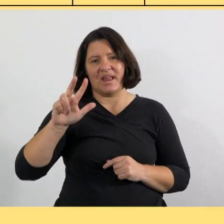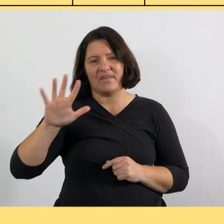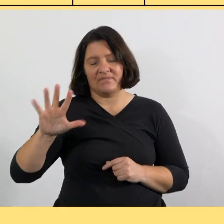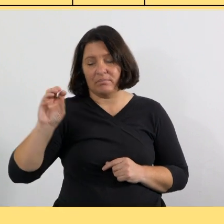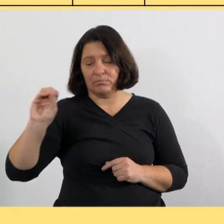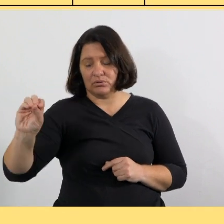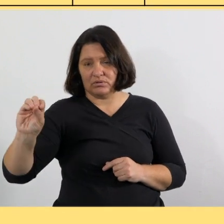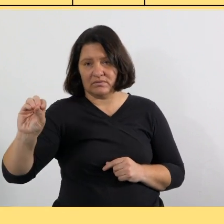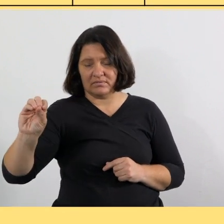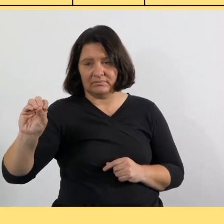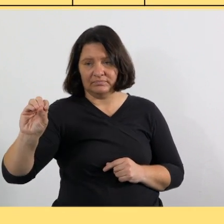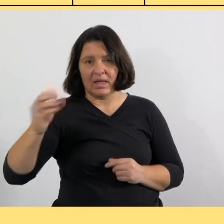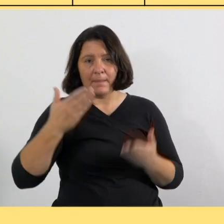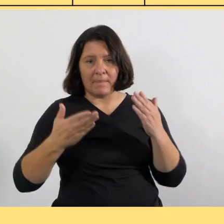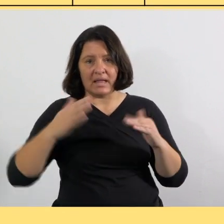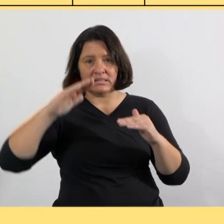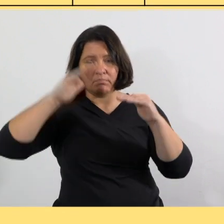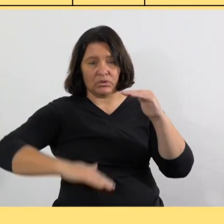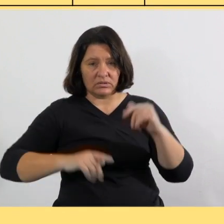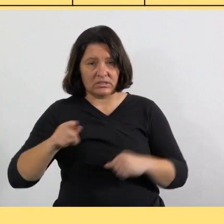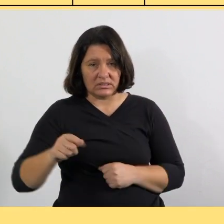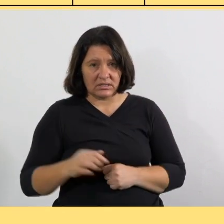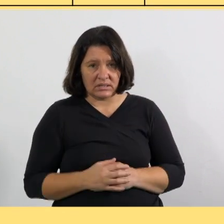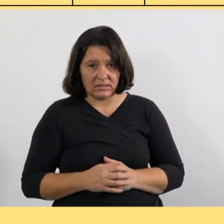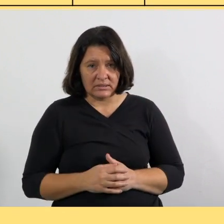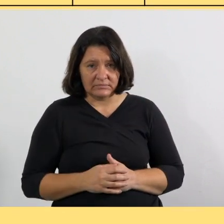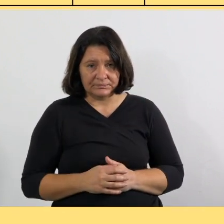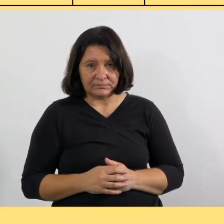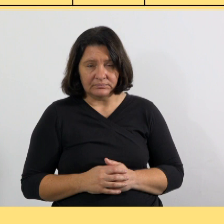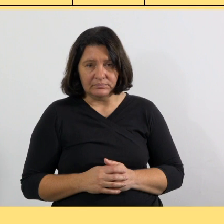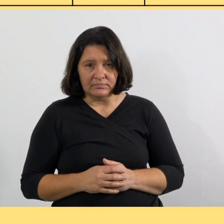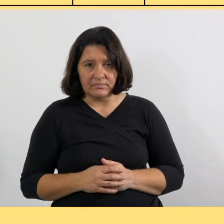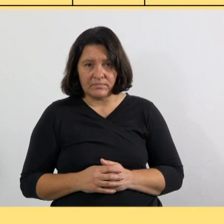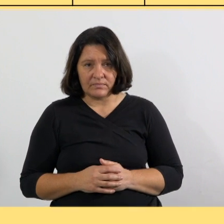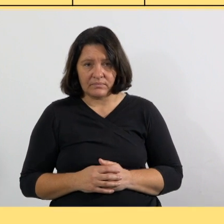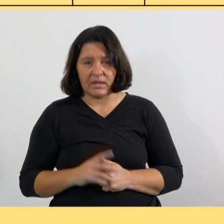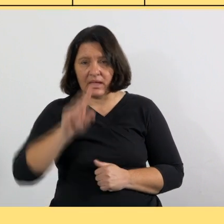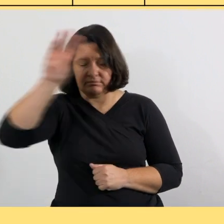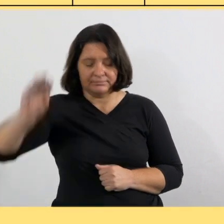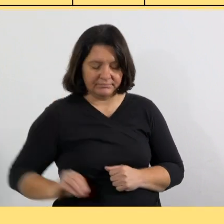66,185, which then becomes my balance brought down here,